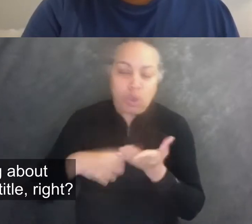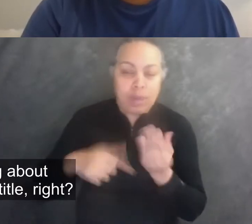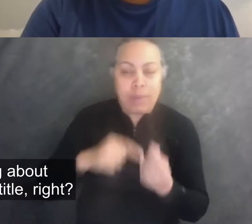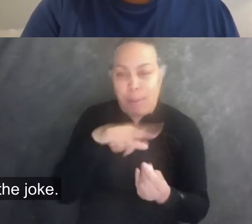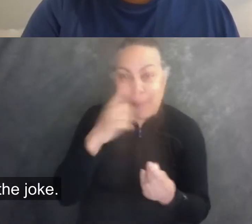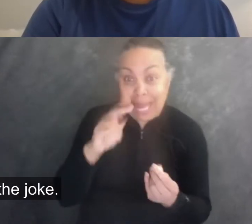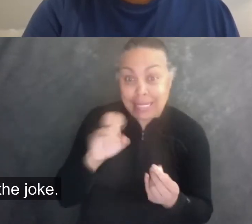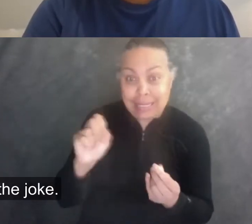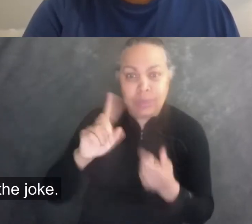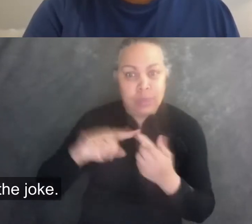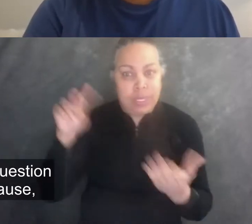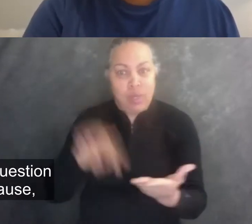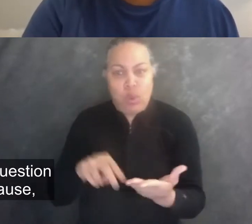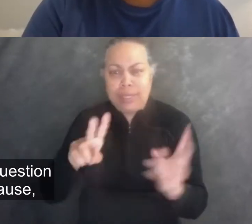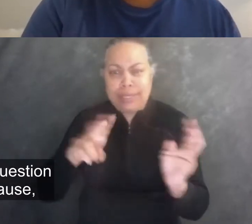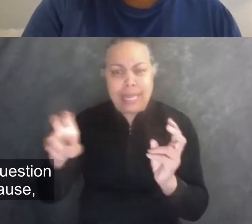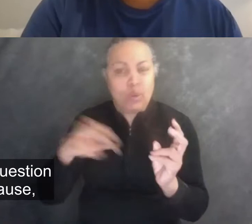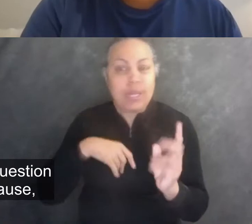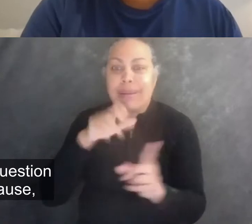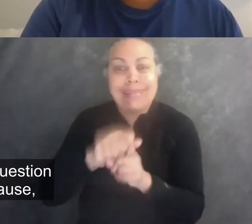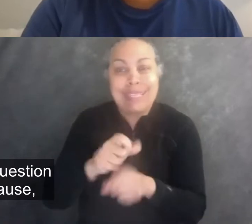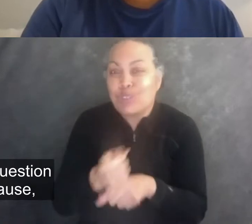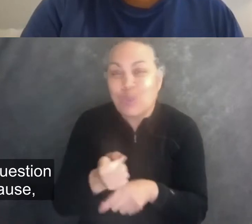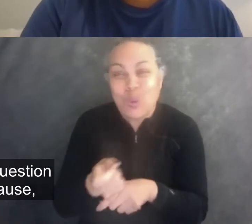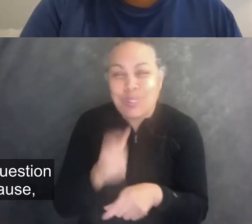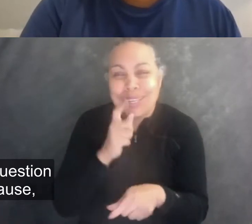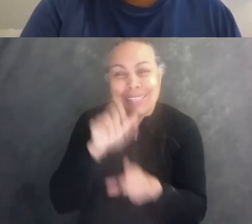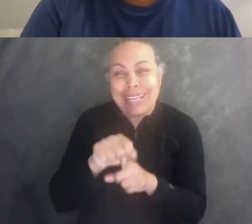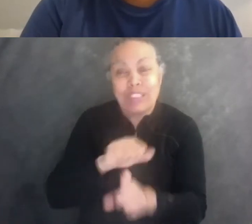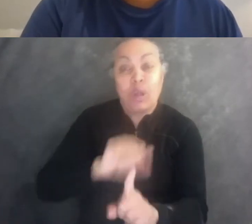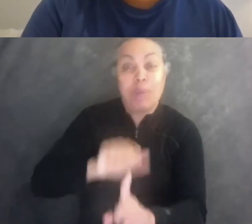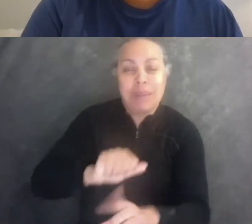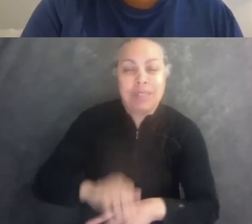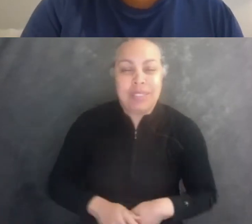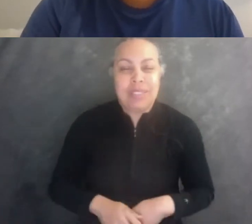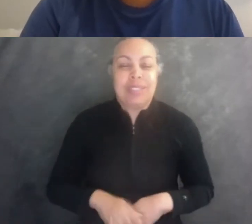title, right? They didn't cast a joke. And I bring this question up in part because,